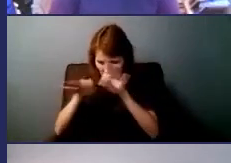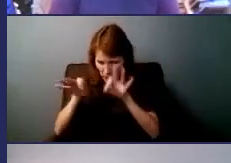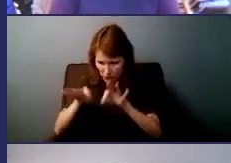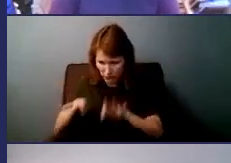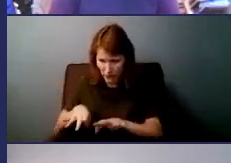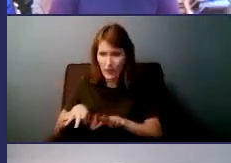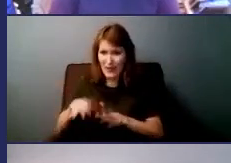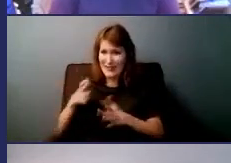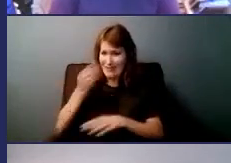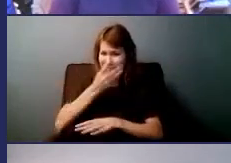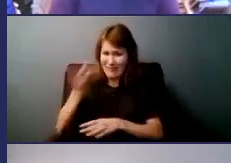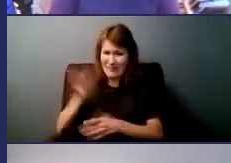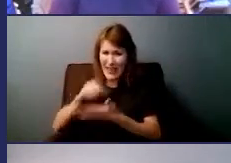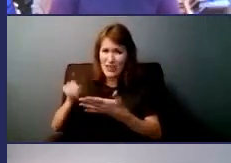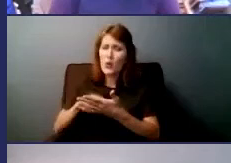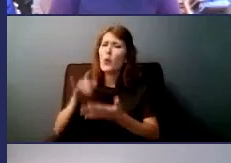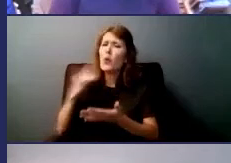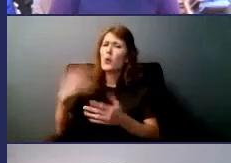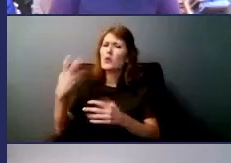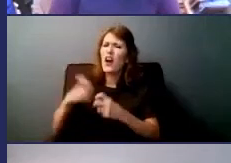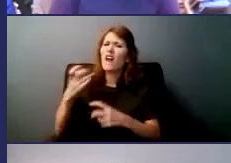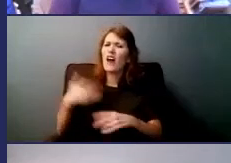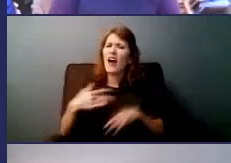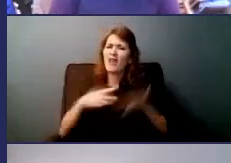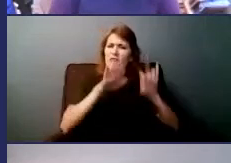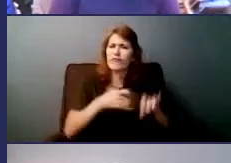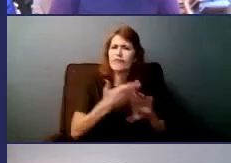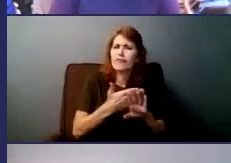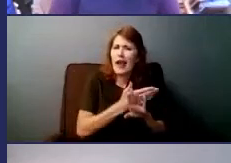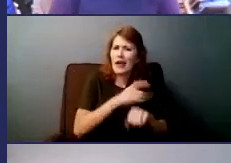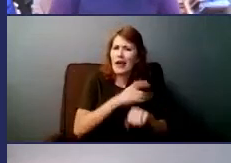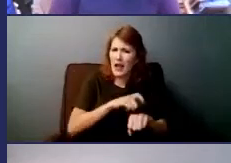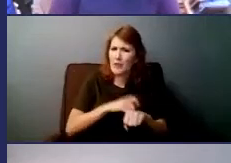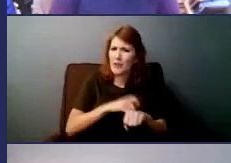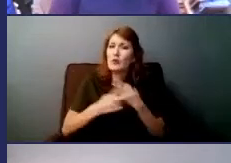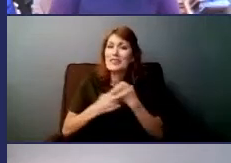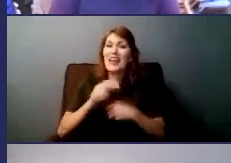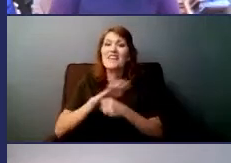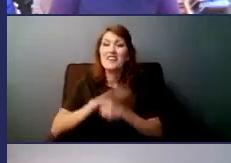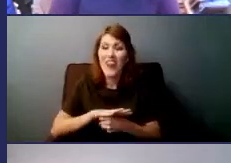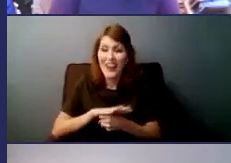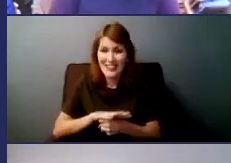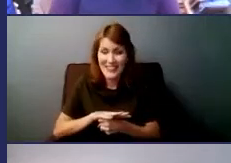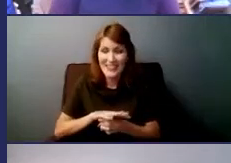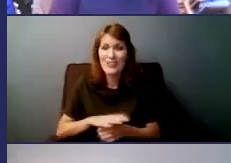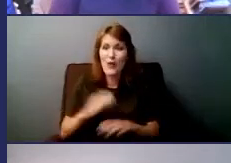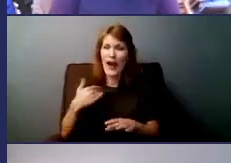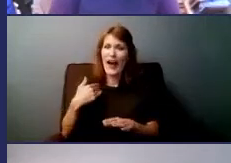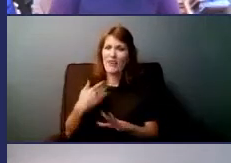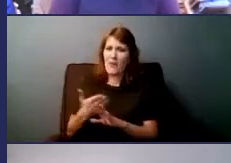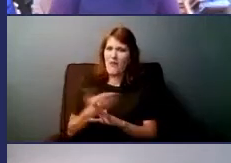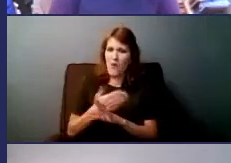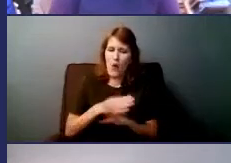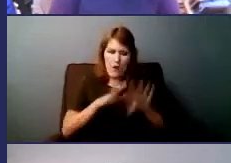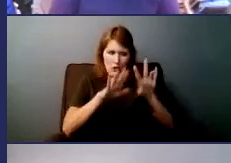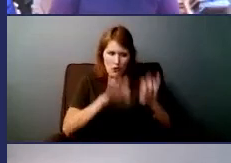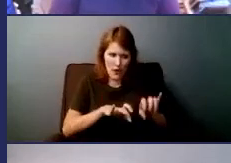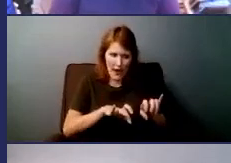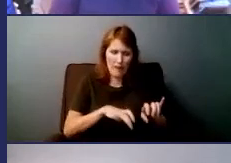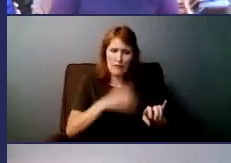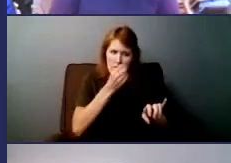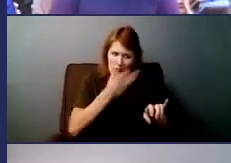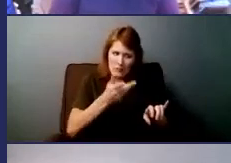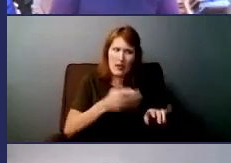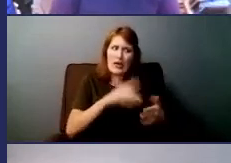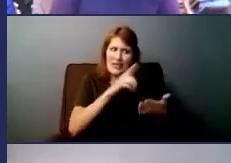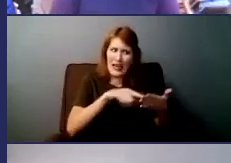is really, really difficult. So save yourself some stress, draft up cancellation notices ahead of time, and hope and pray